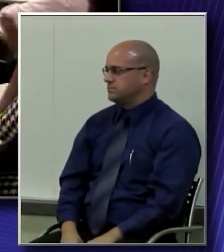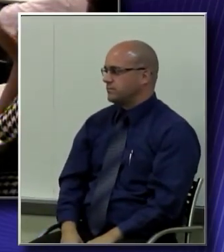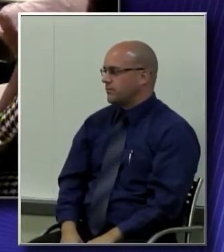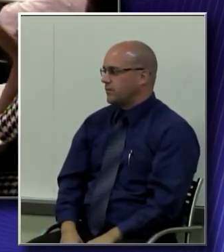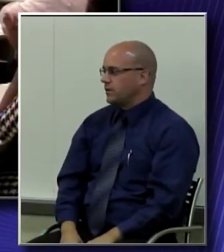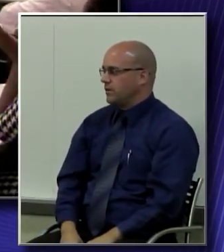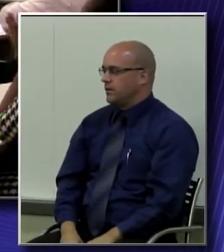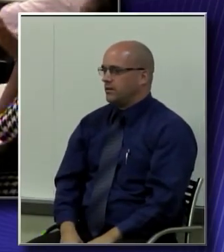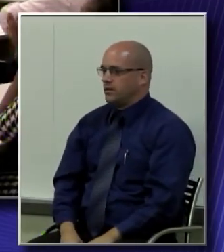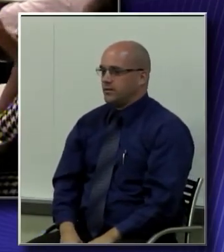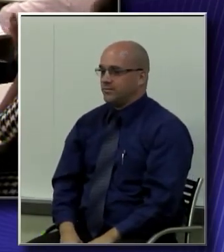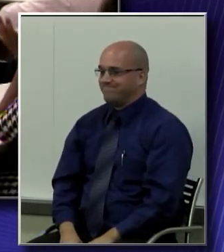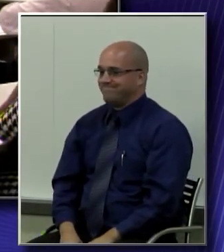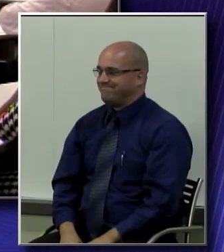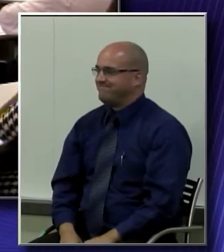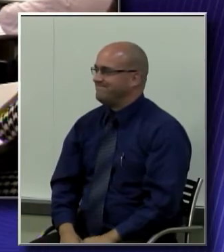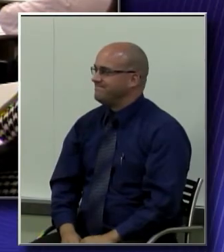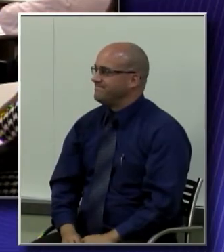Thank you.